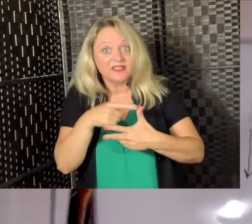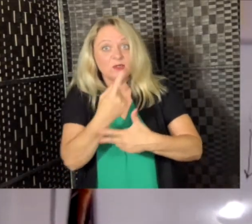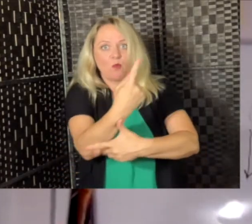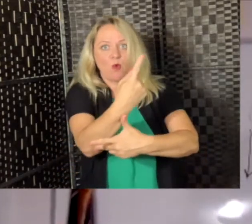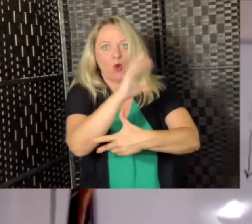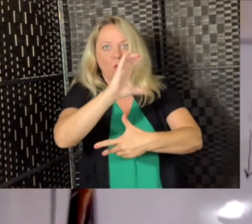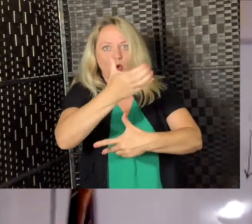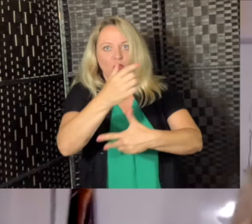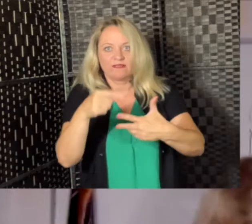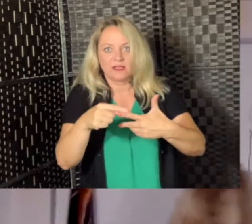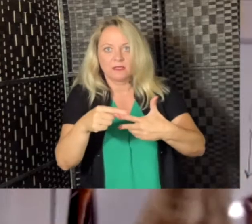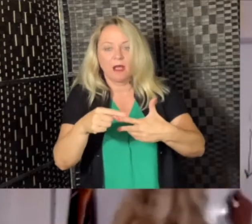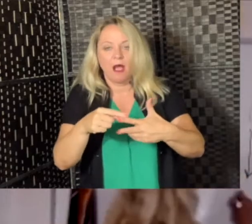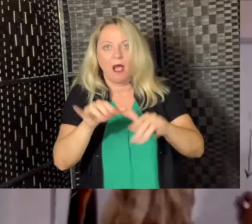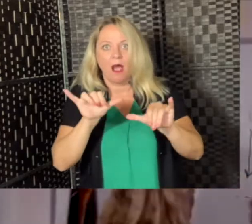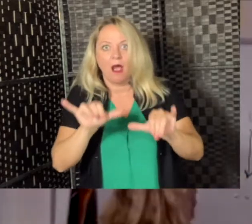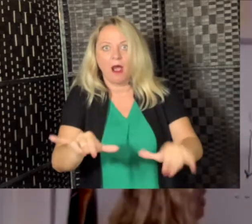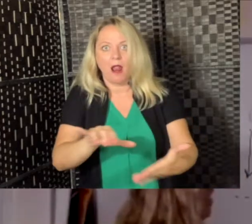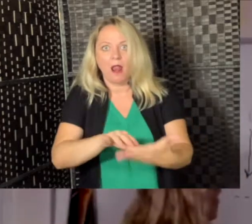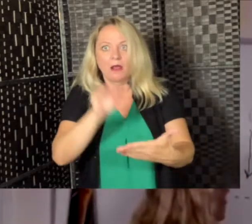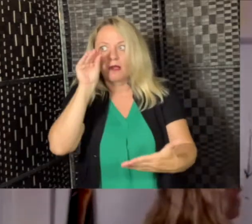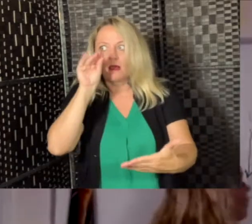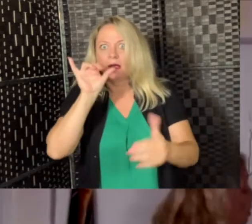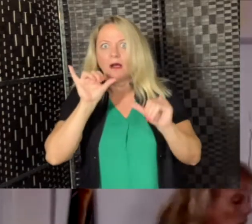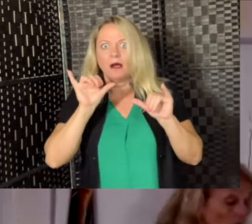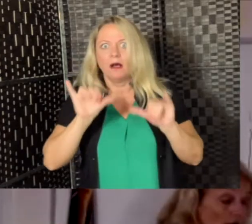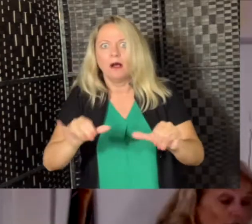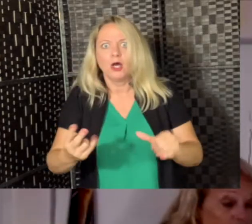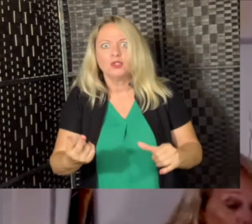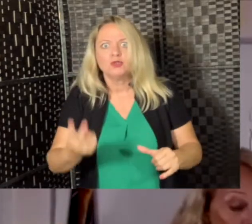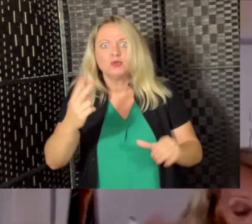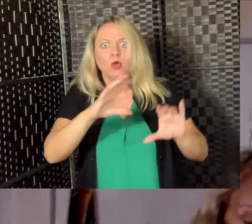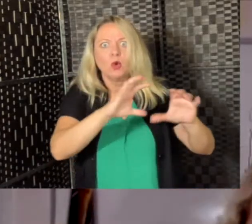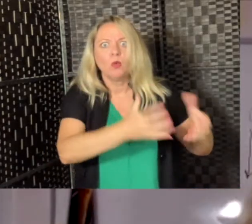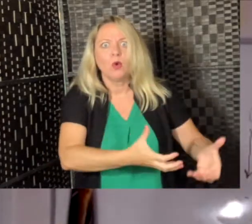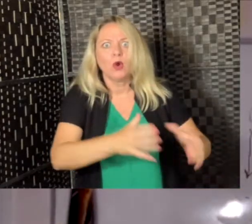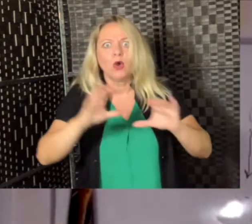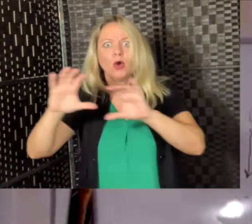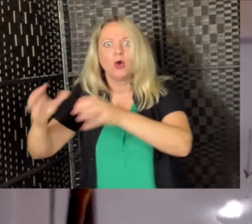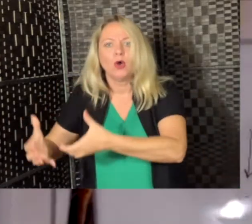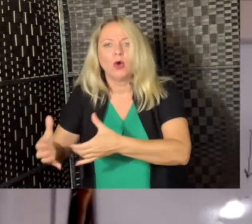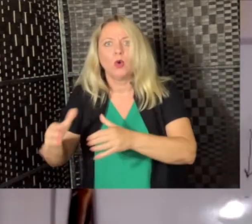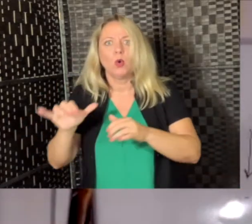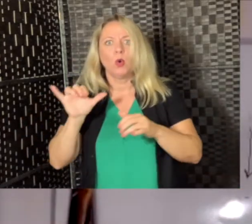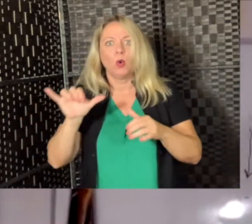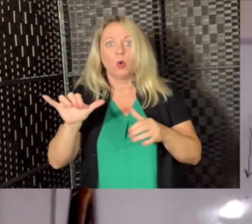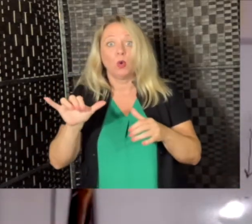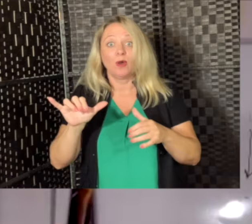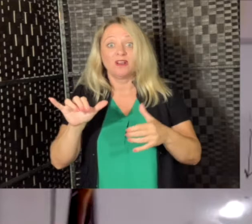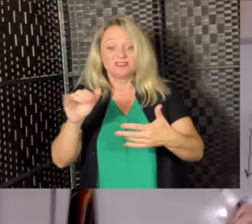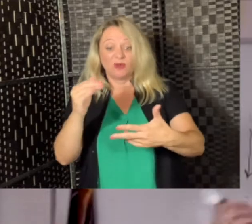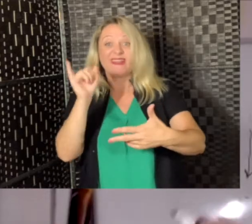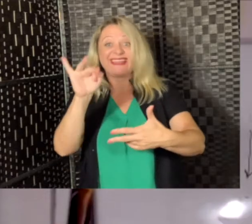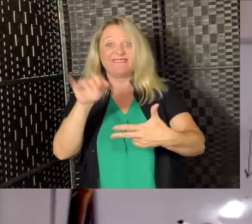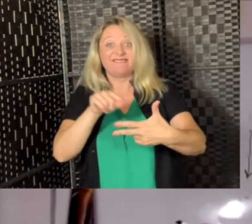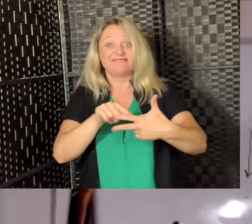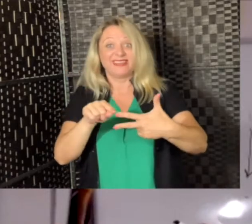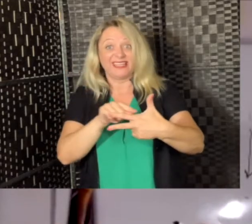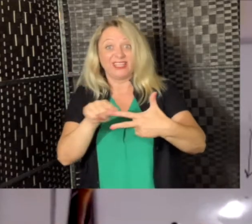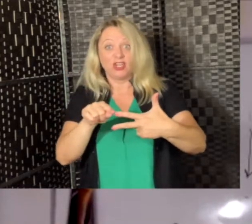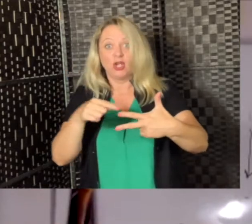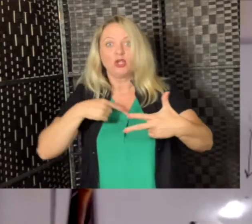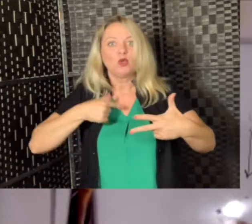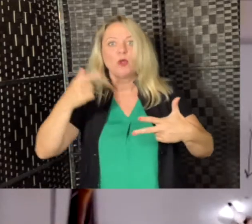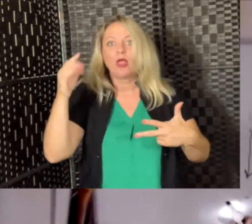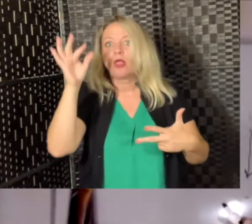And at this point, if you do not know that there is a third stage, what happens for